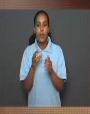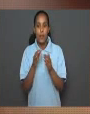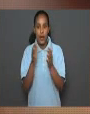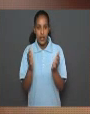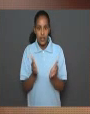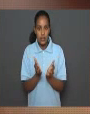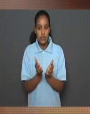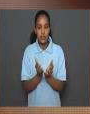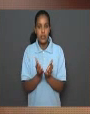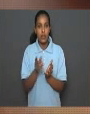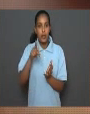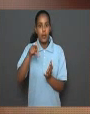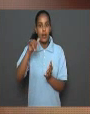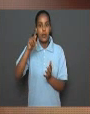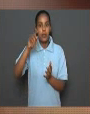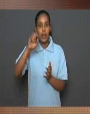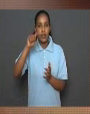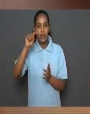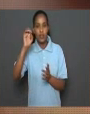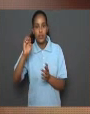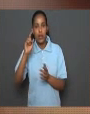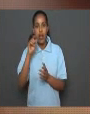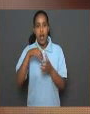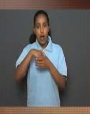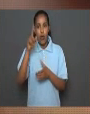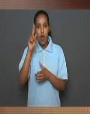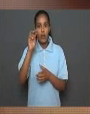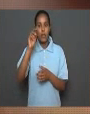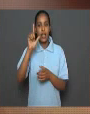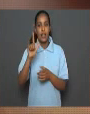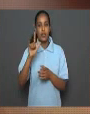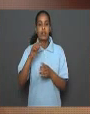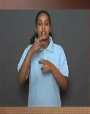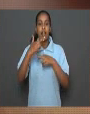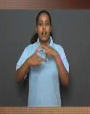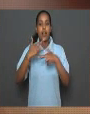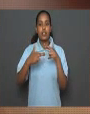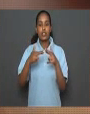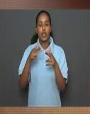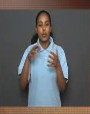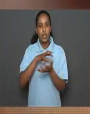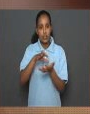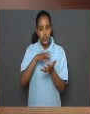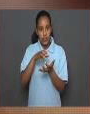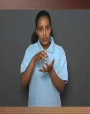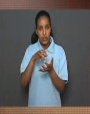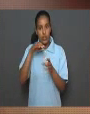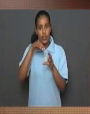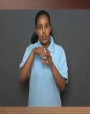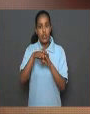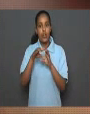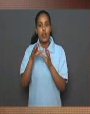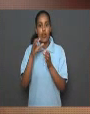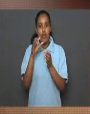Pipette out 1 milliliter of the reaction mixture in a